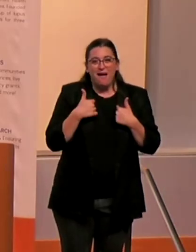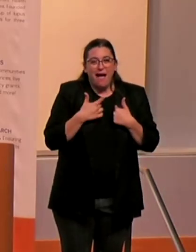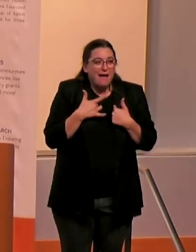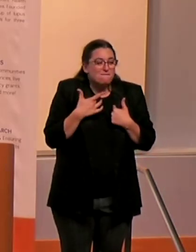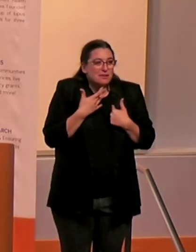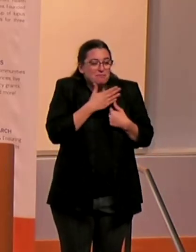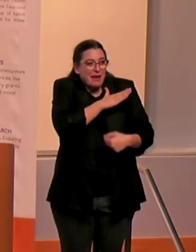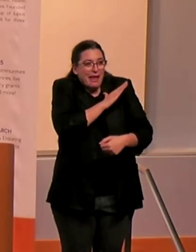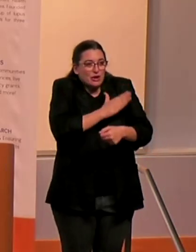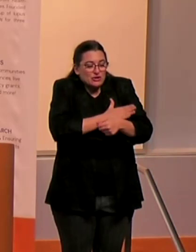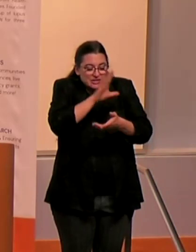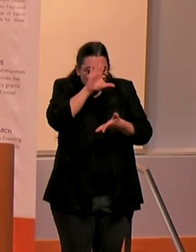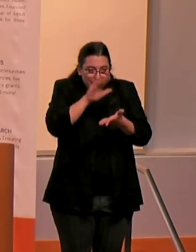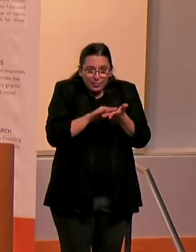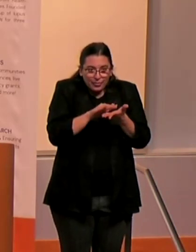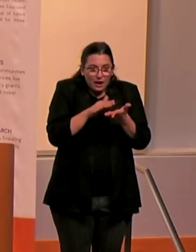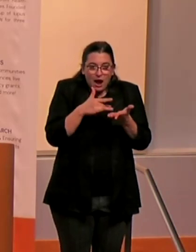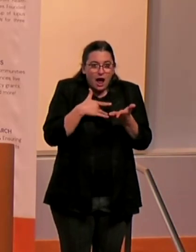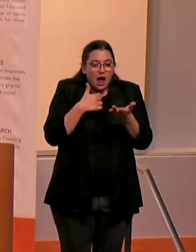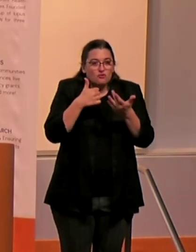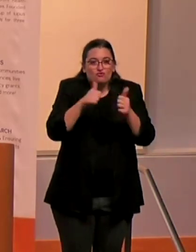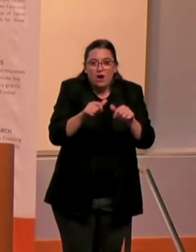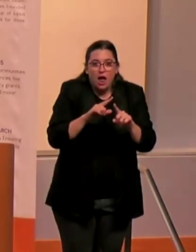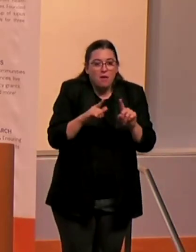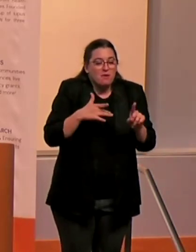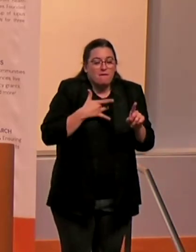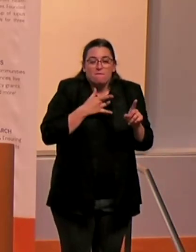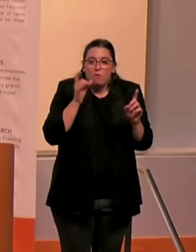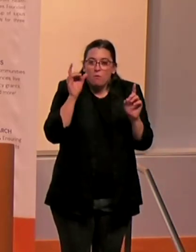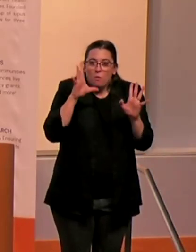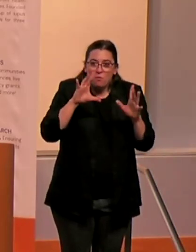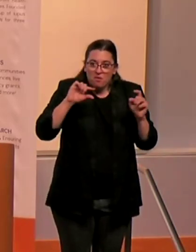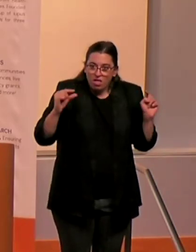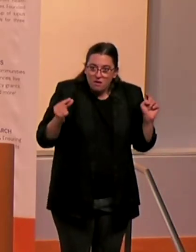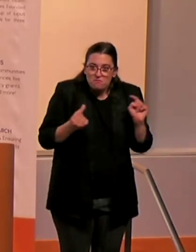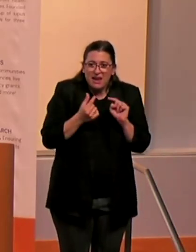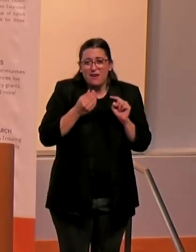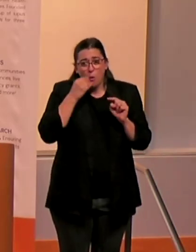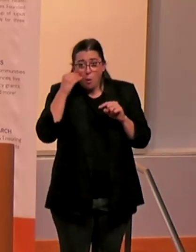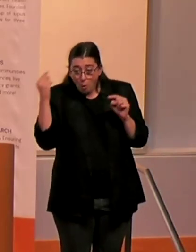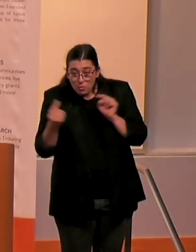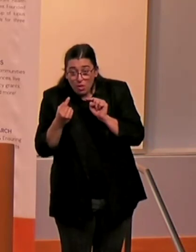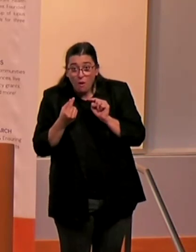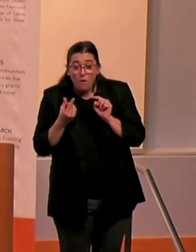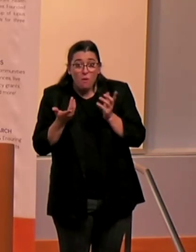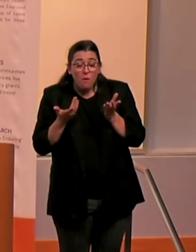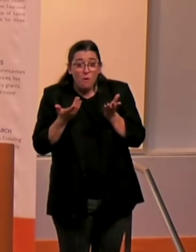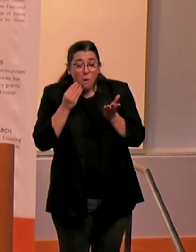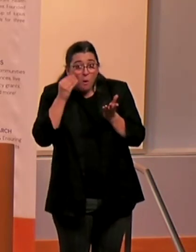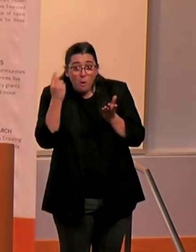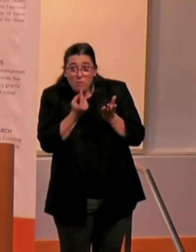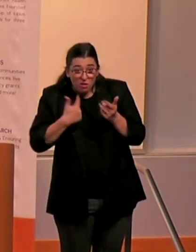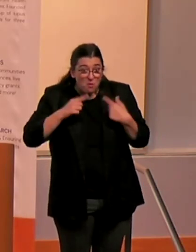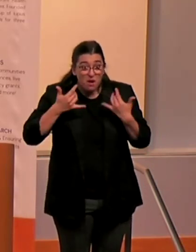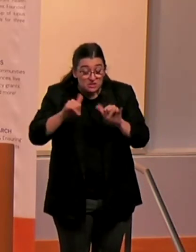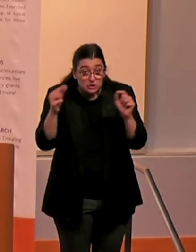feel guilty, try it, and I'm just miserable and in pain. When I'm at home alone, I'm in pain. So how do you